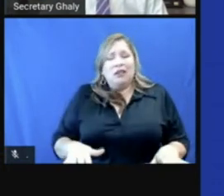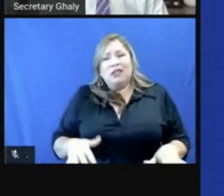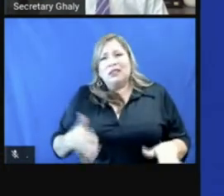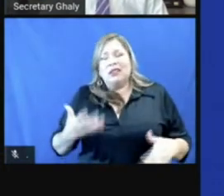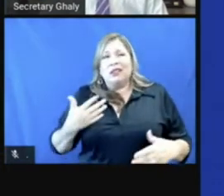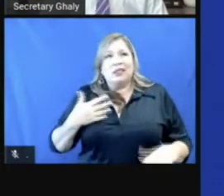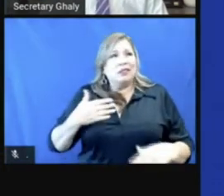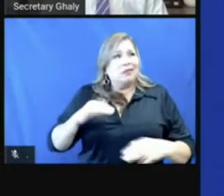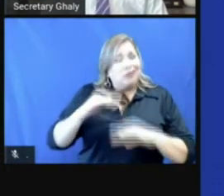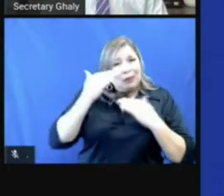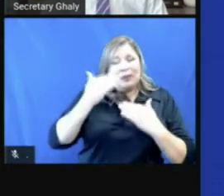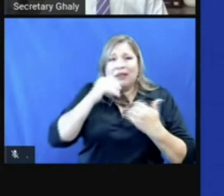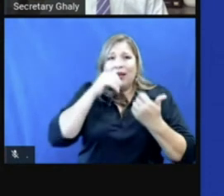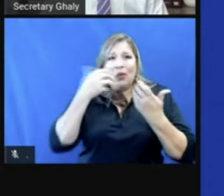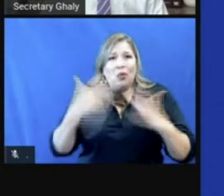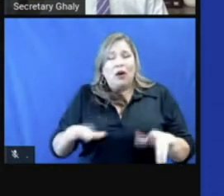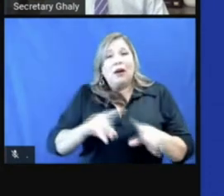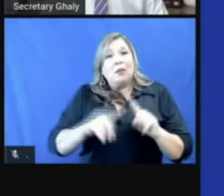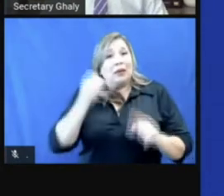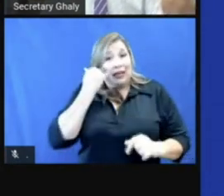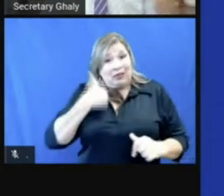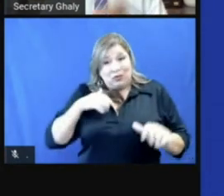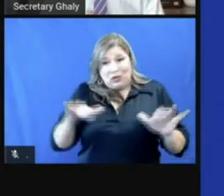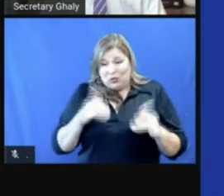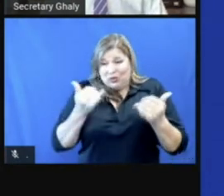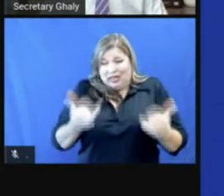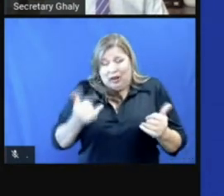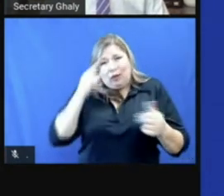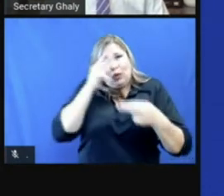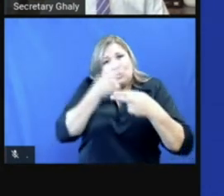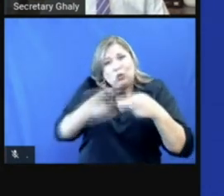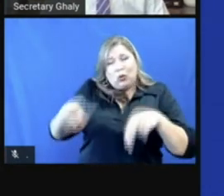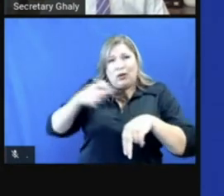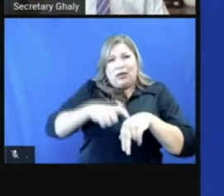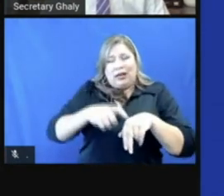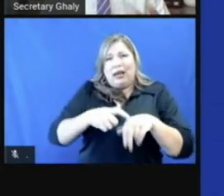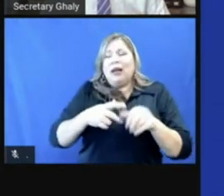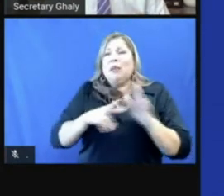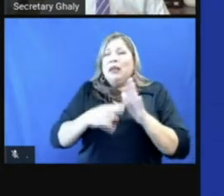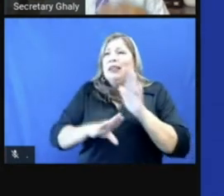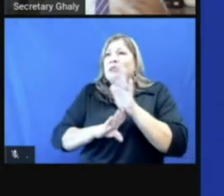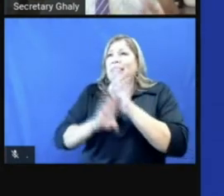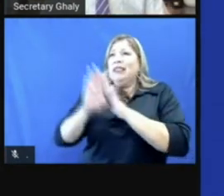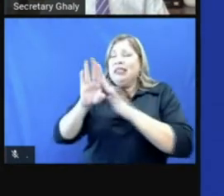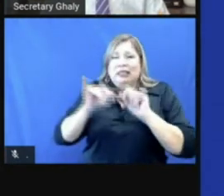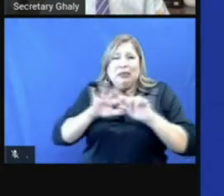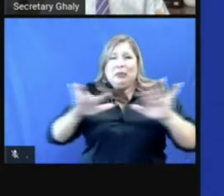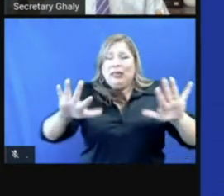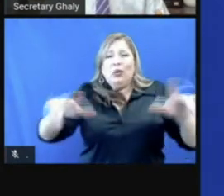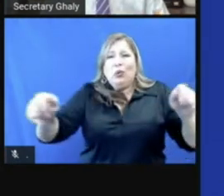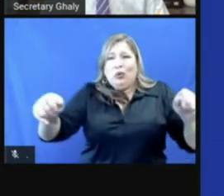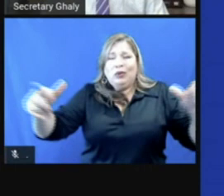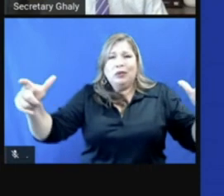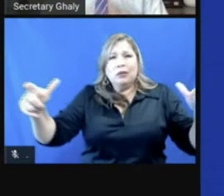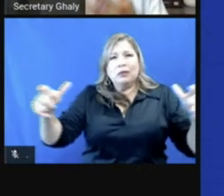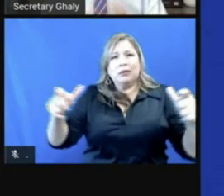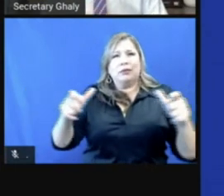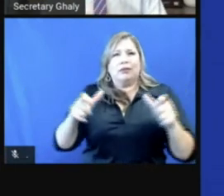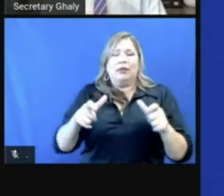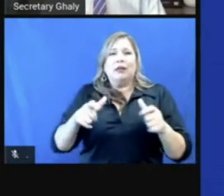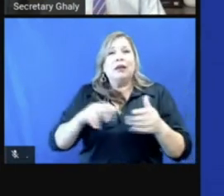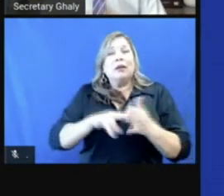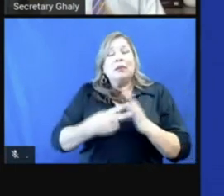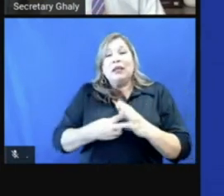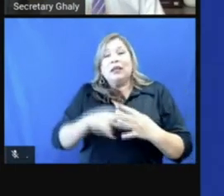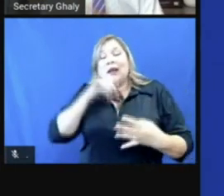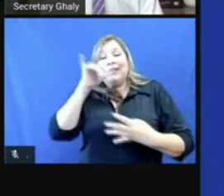of time, so we can get this under control and hopefully bring rates down to a place where counties don't just stay in purple,